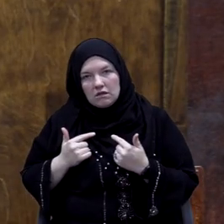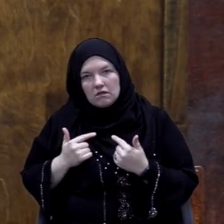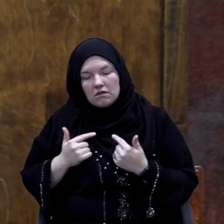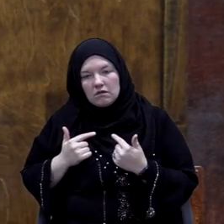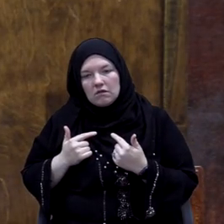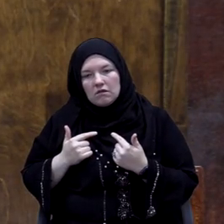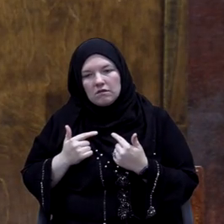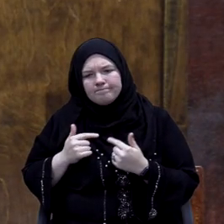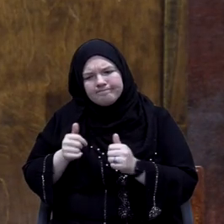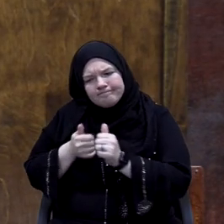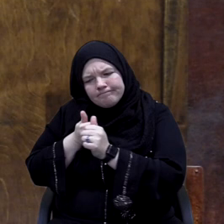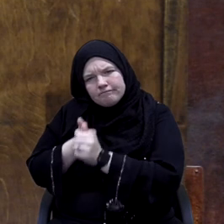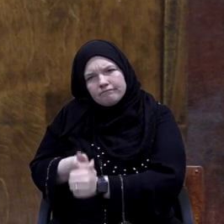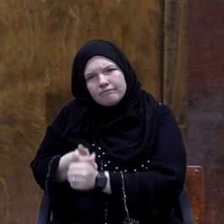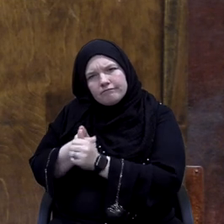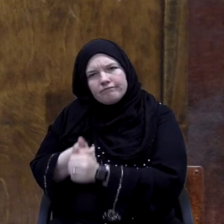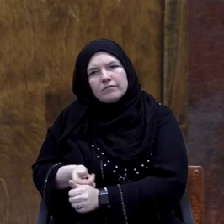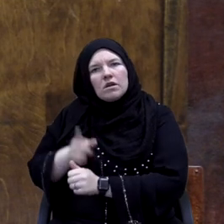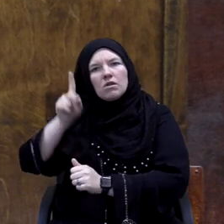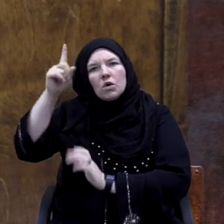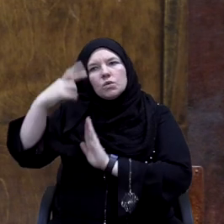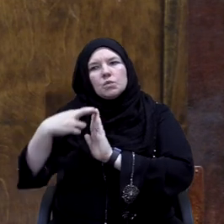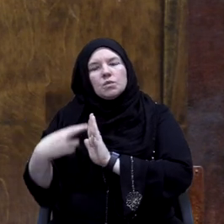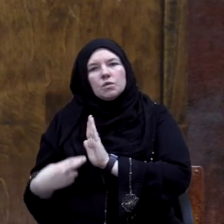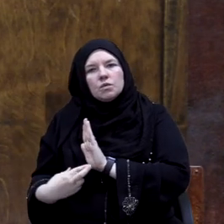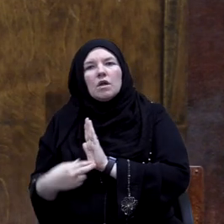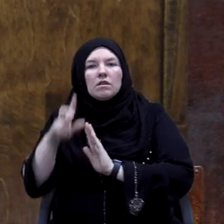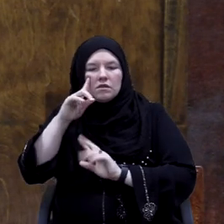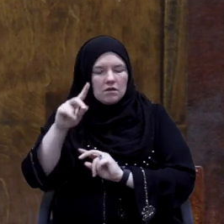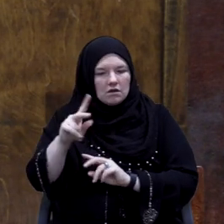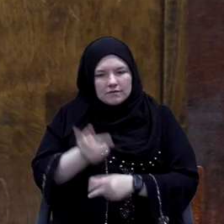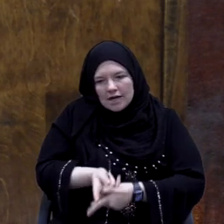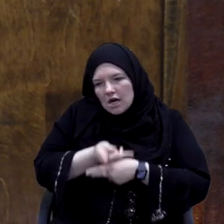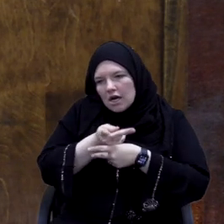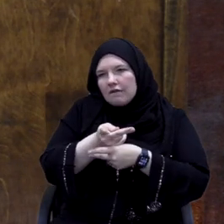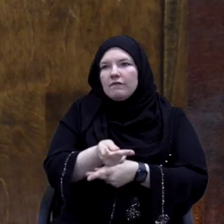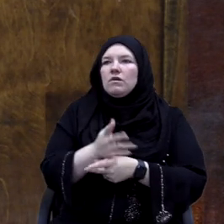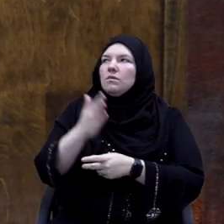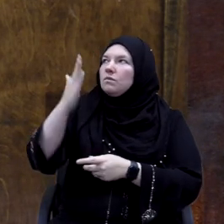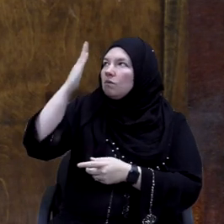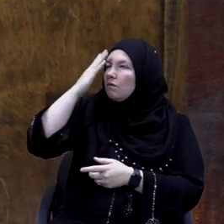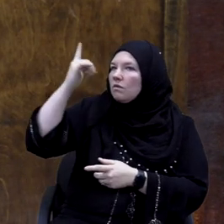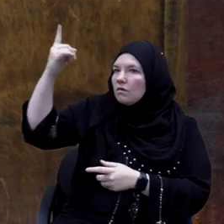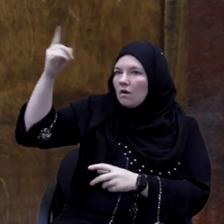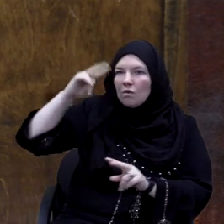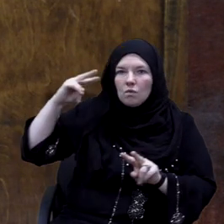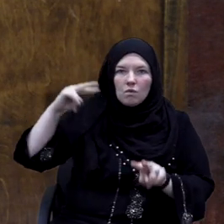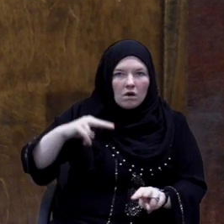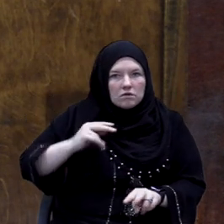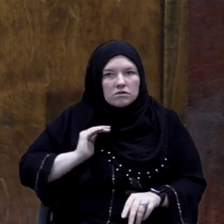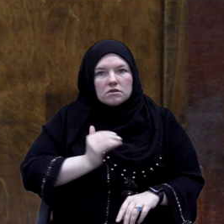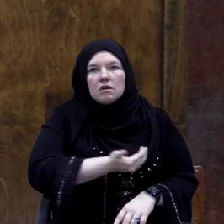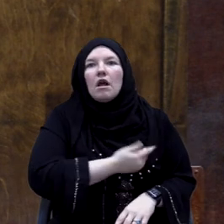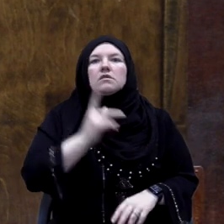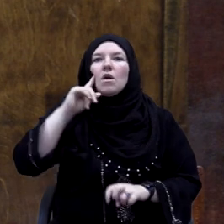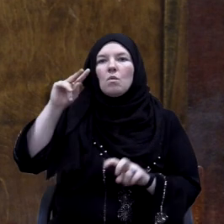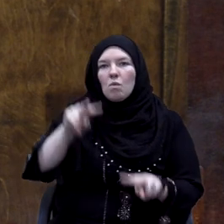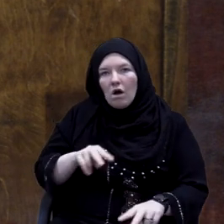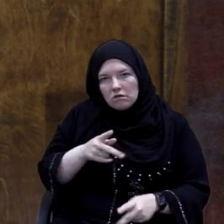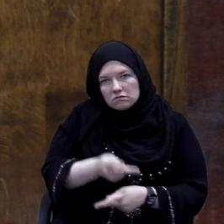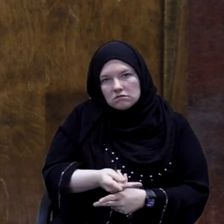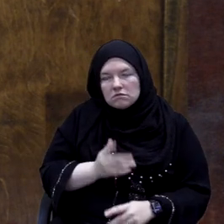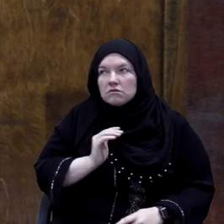of observance to Allah's rules. They were watchful for Allah, watching over them and watching them.